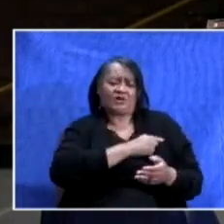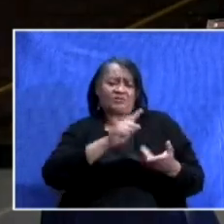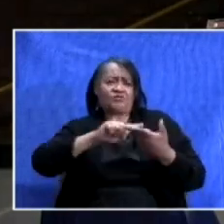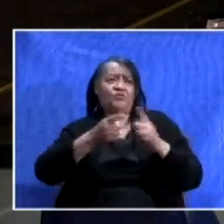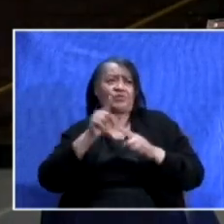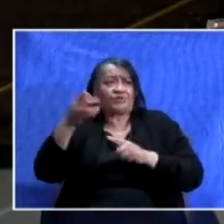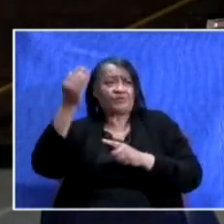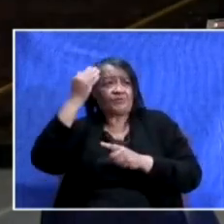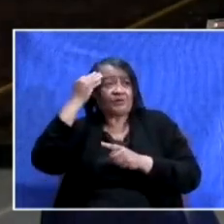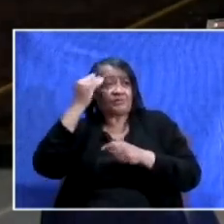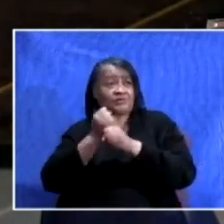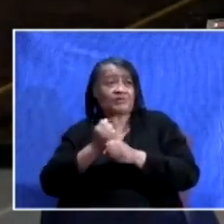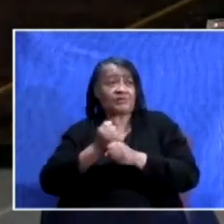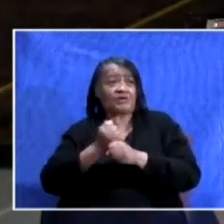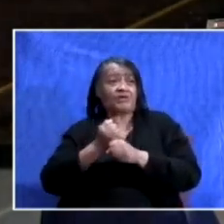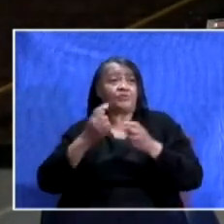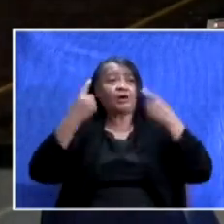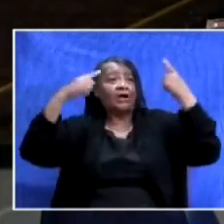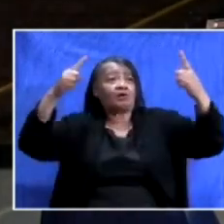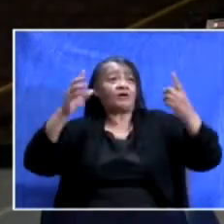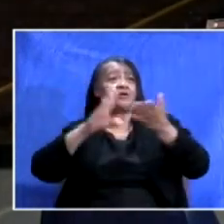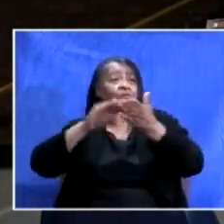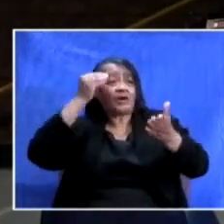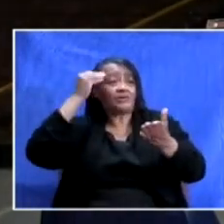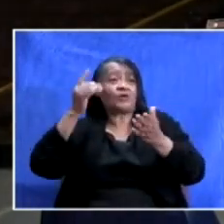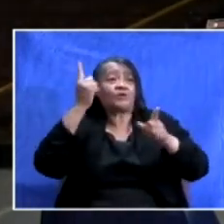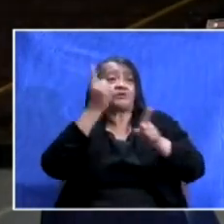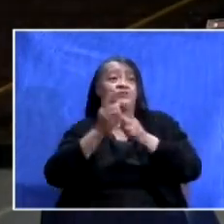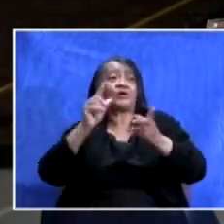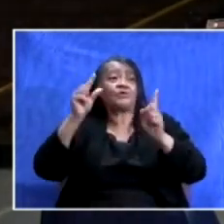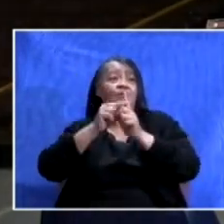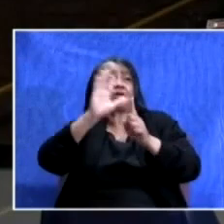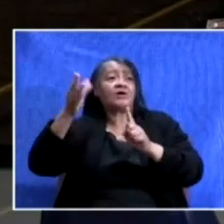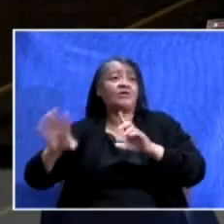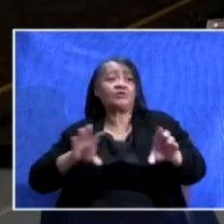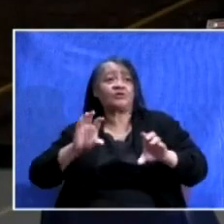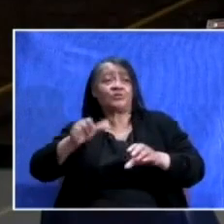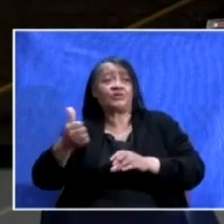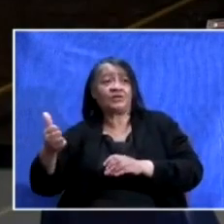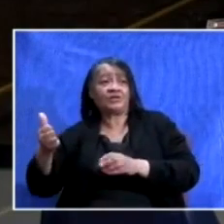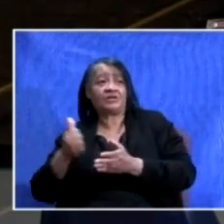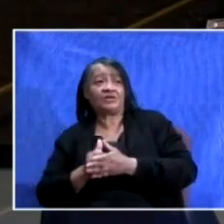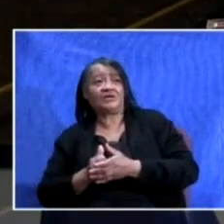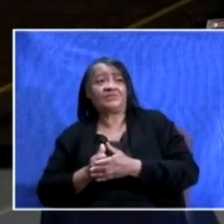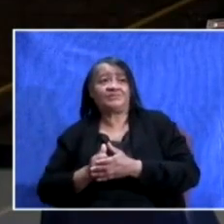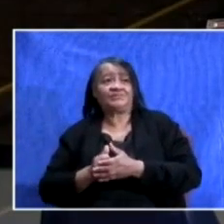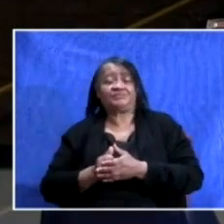you think you would get anywhere in this if you learn all the right words but never do anything?